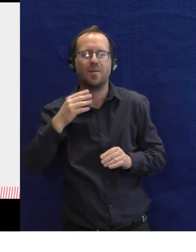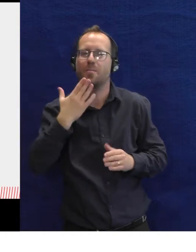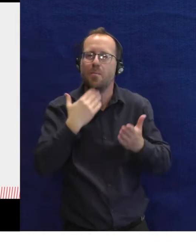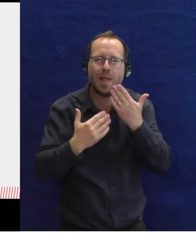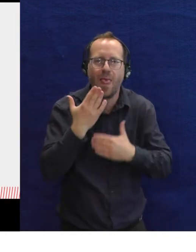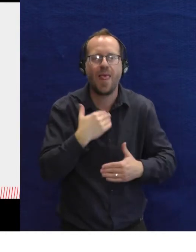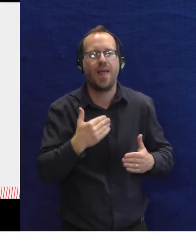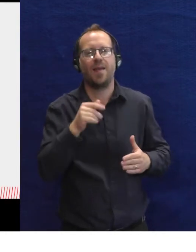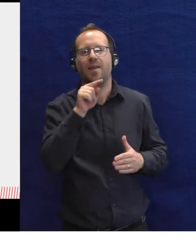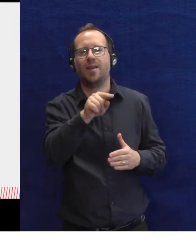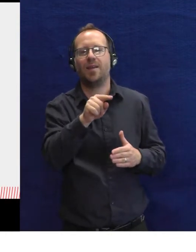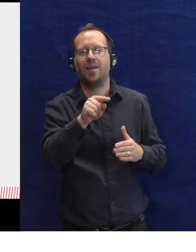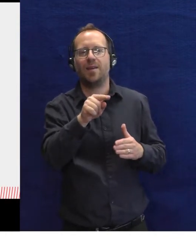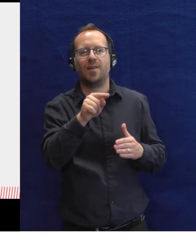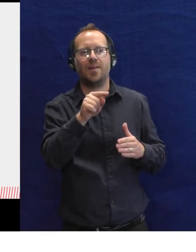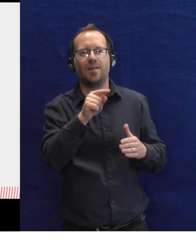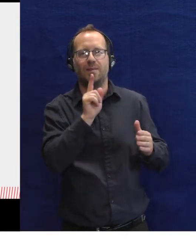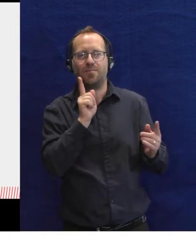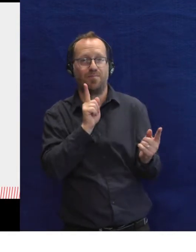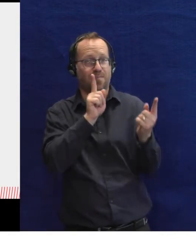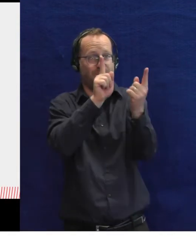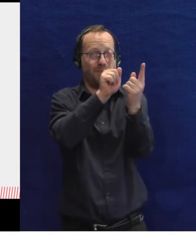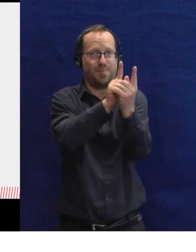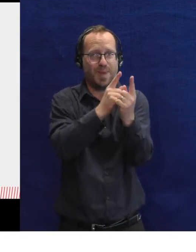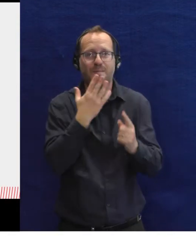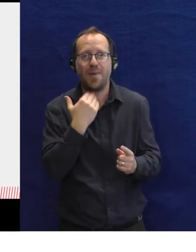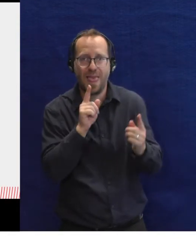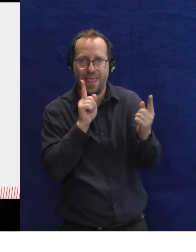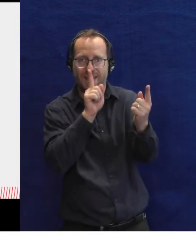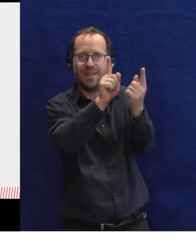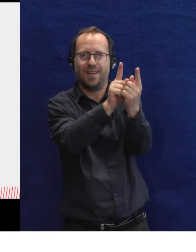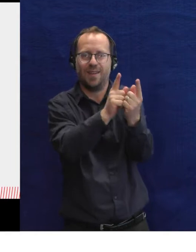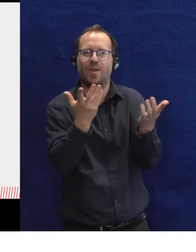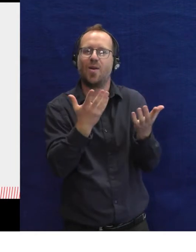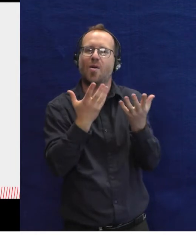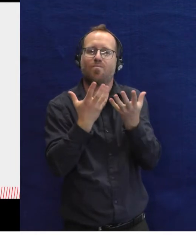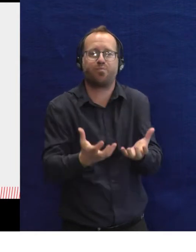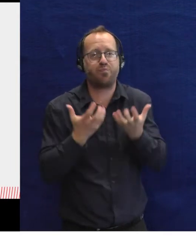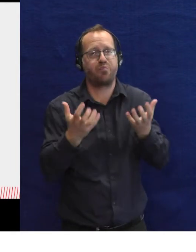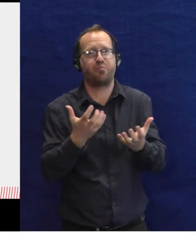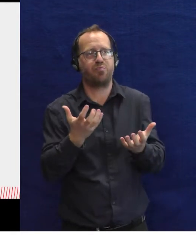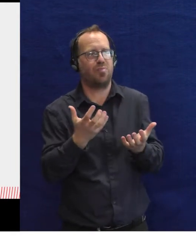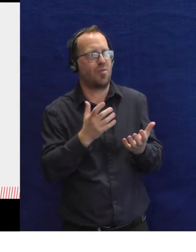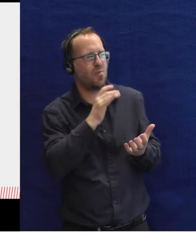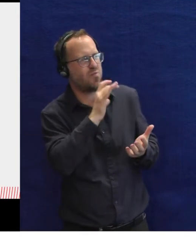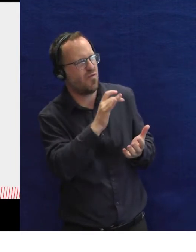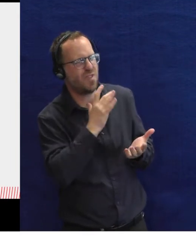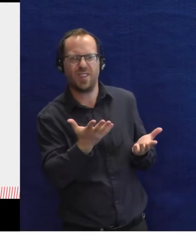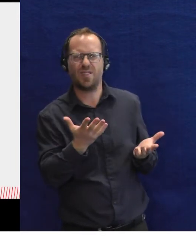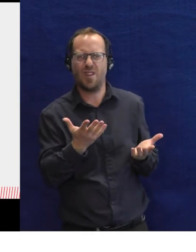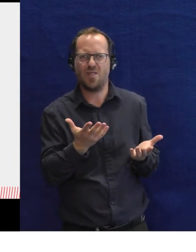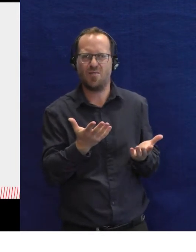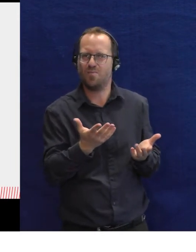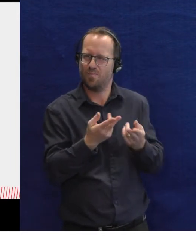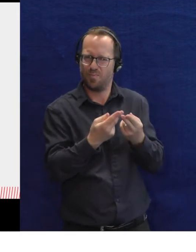gets closer, then we should not, with a very robotic and very rude voice, we should just interrupt them, but we should stay in the mood. We should keep